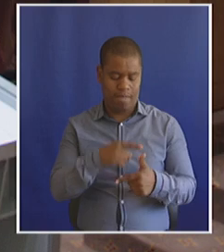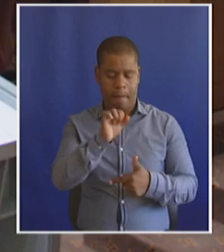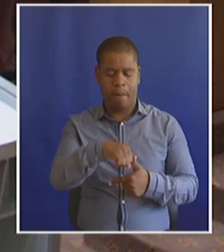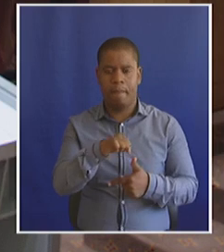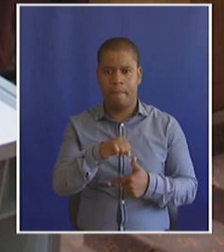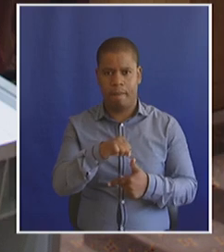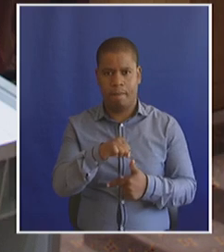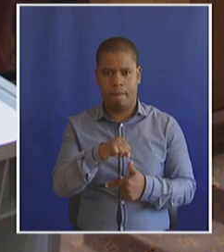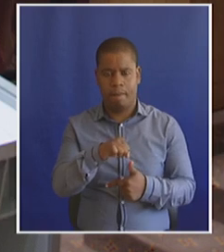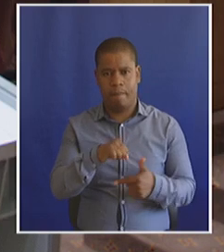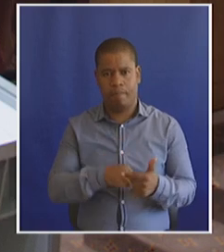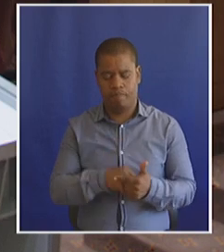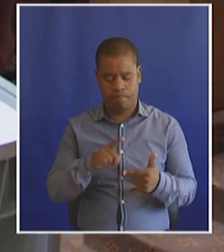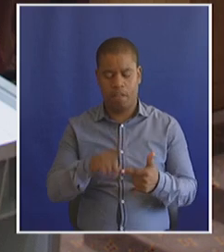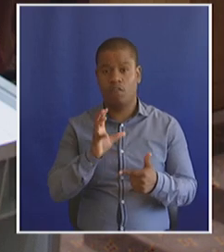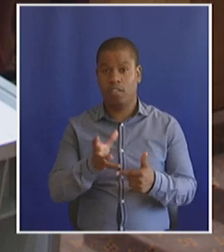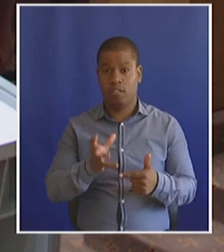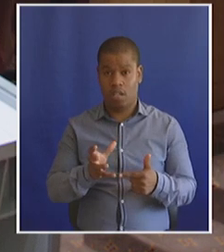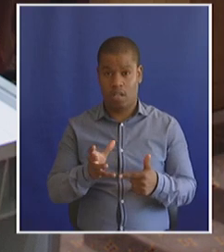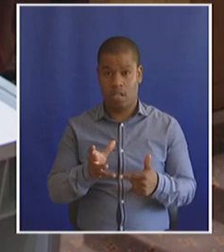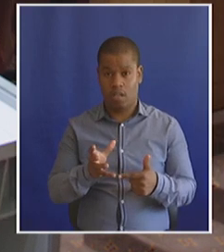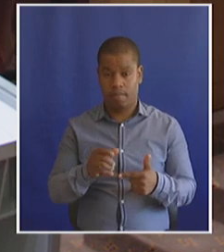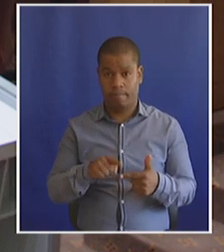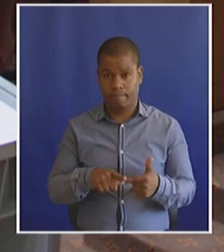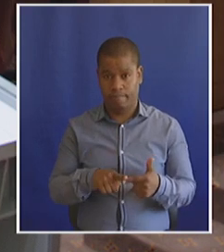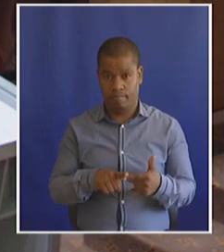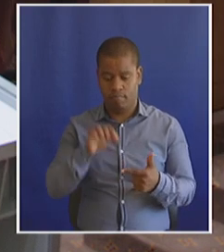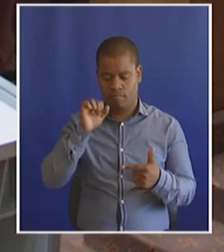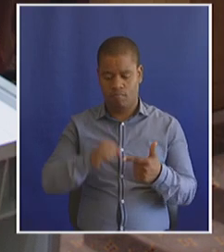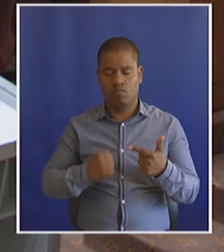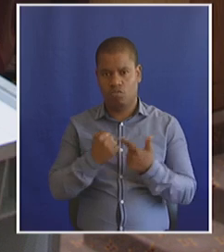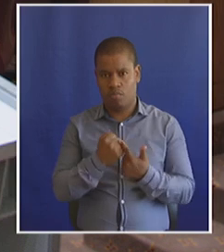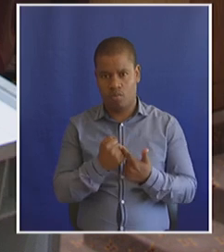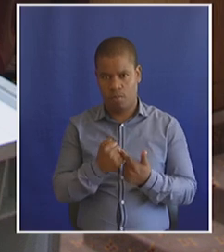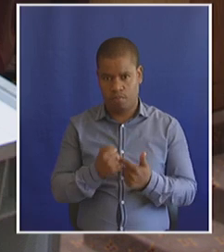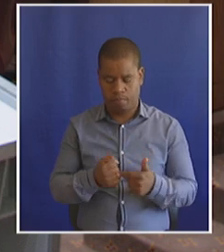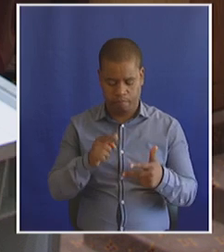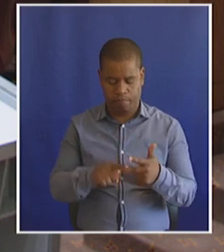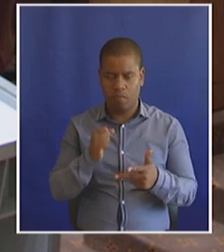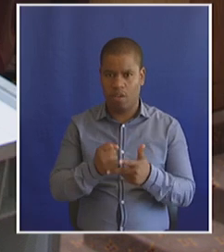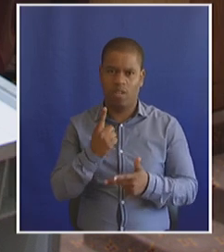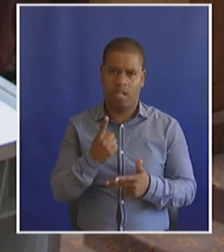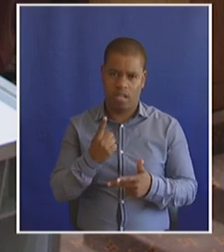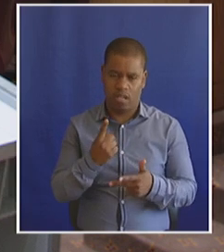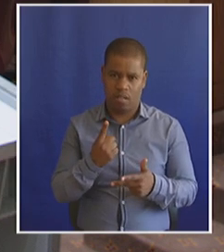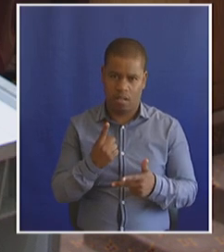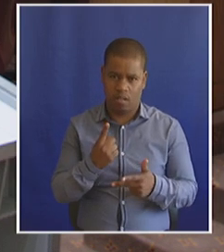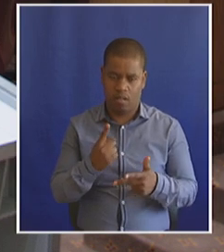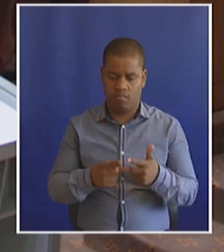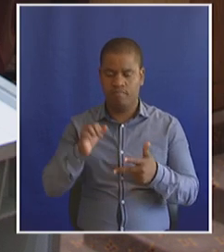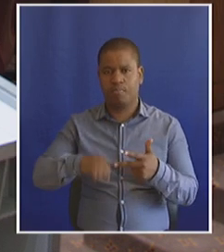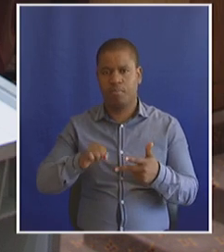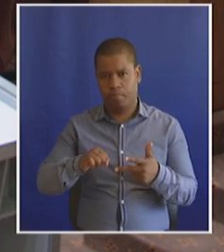agrees. Free State? Free State supports, Chair. Gauteng? Gauteng agrees.